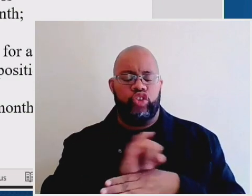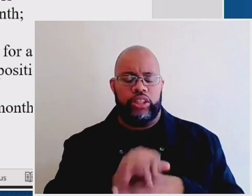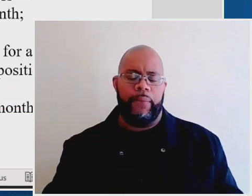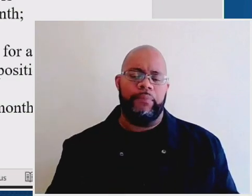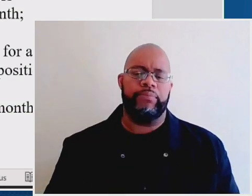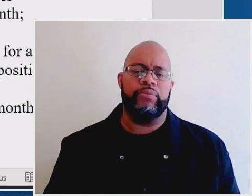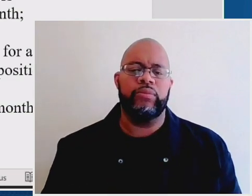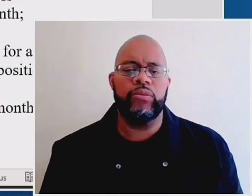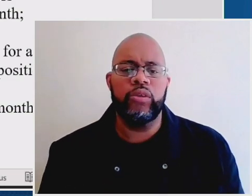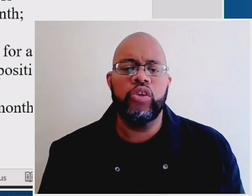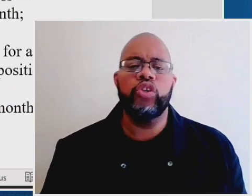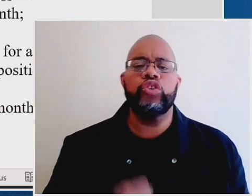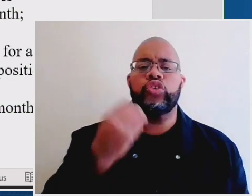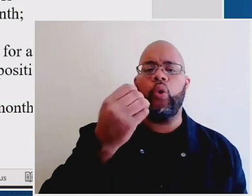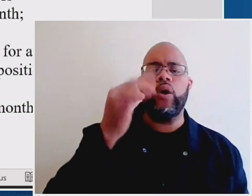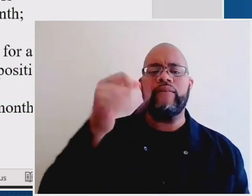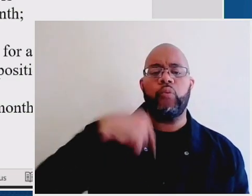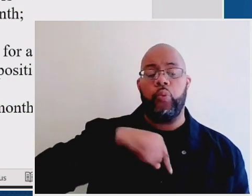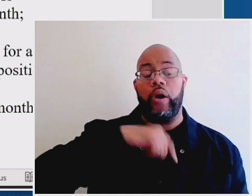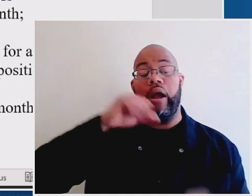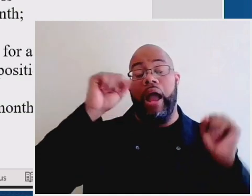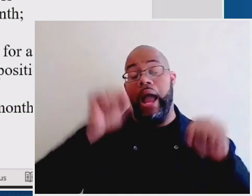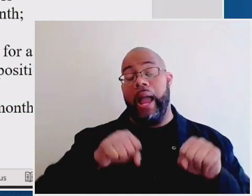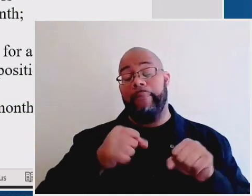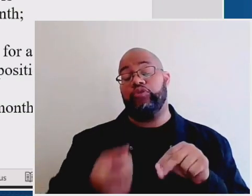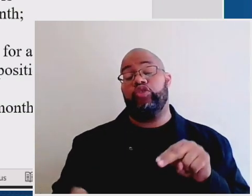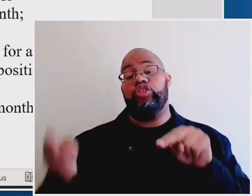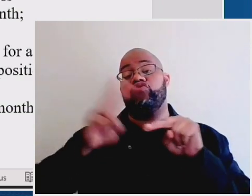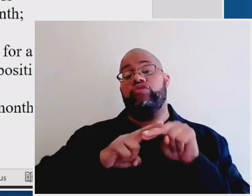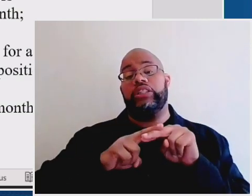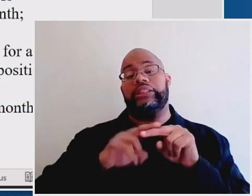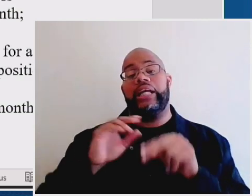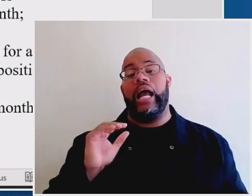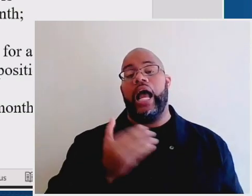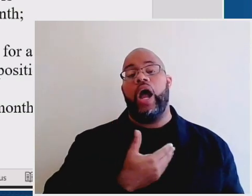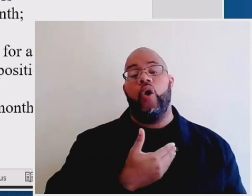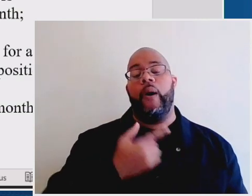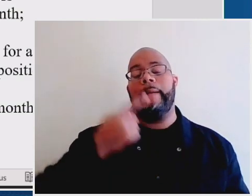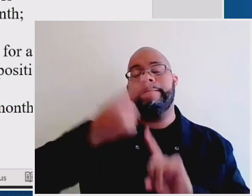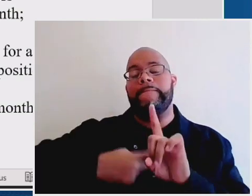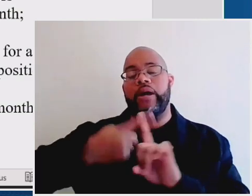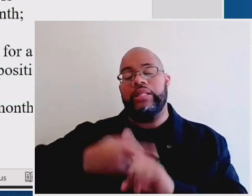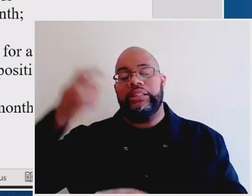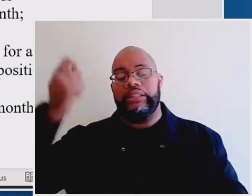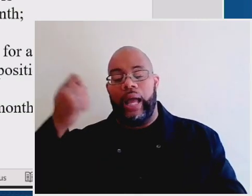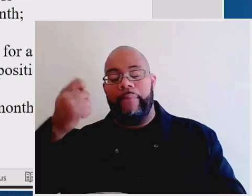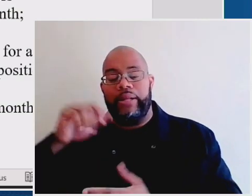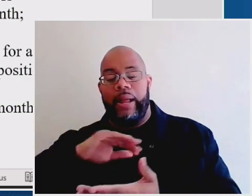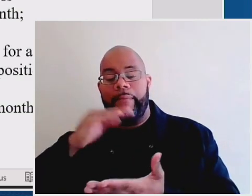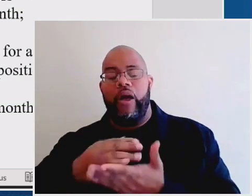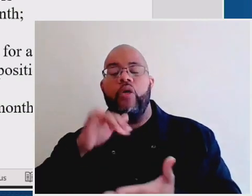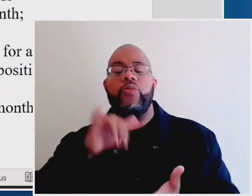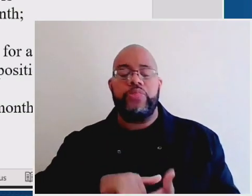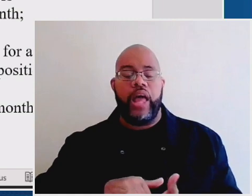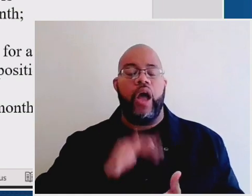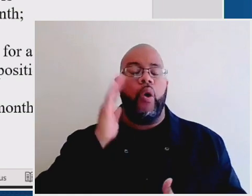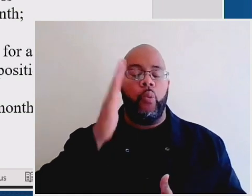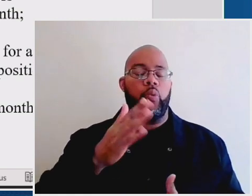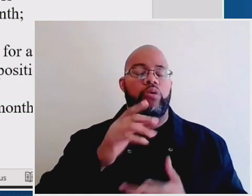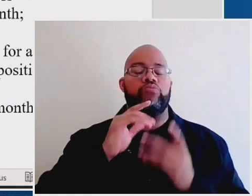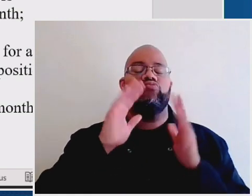So if we were able to increase our monthly stipend amount, again, that would be a great incentive for